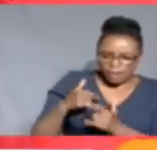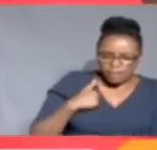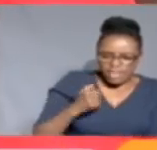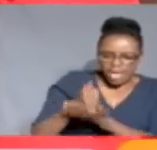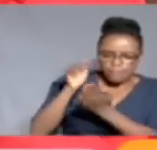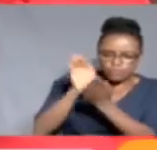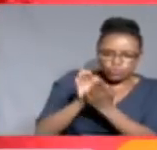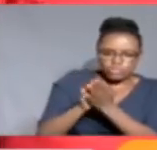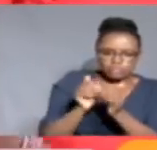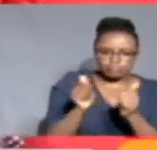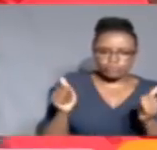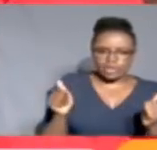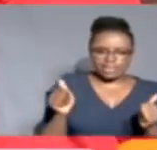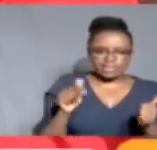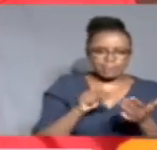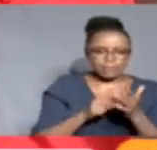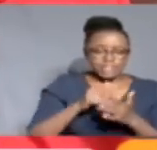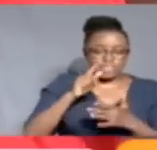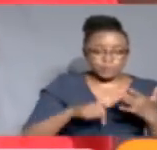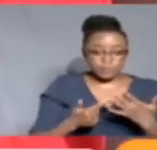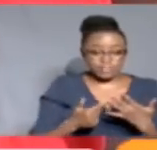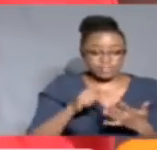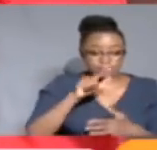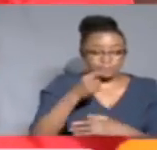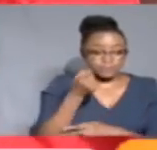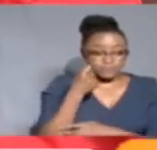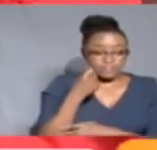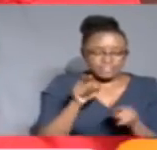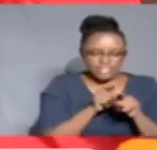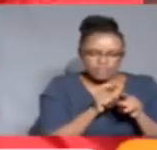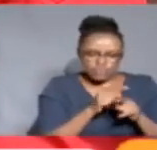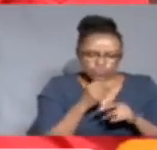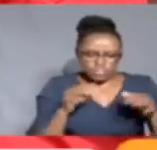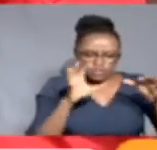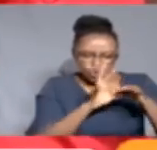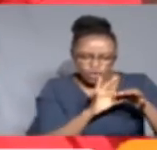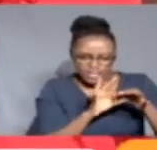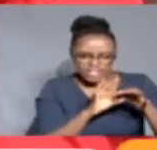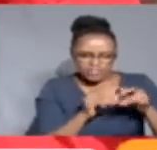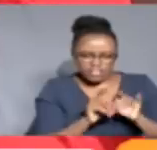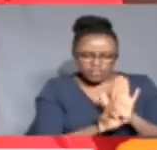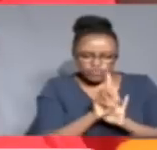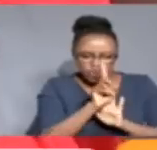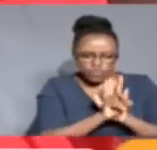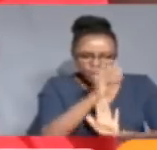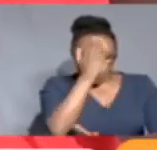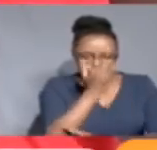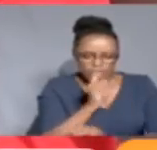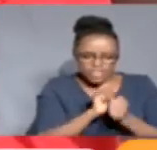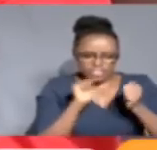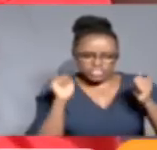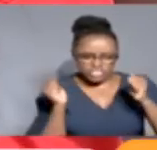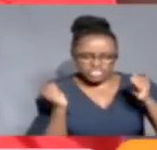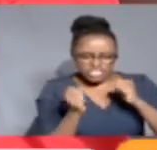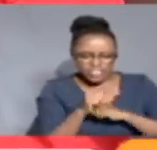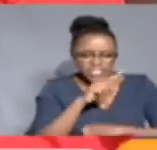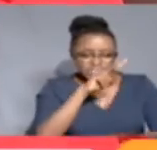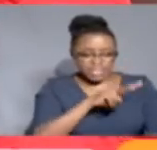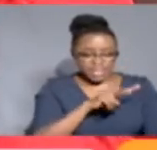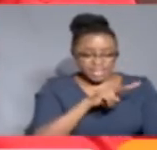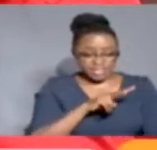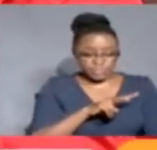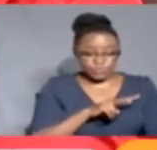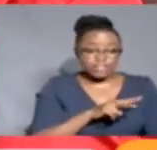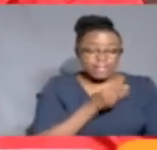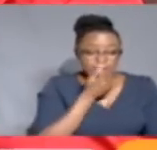them to keep well. So you need to also to do cognitive development for them so that they change that attitude, that